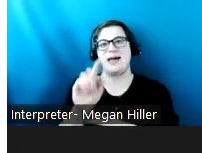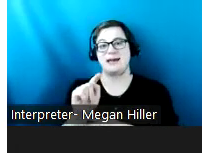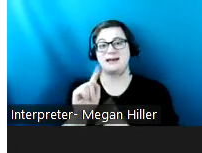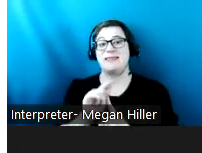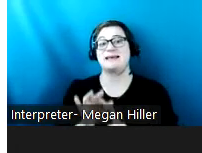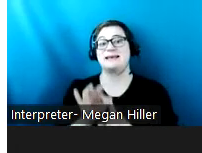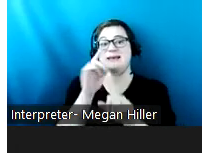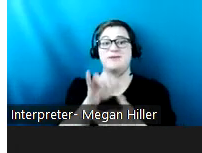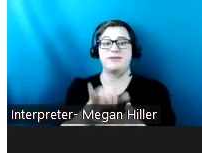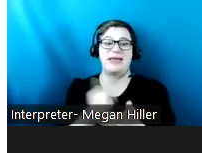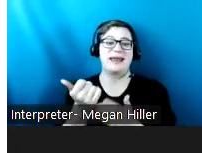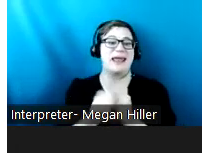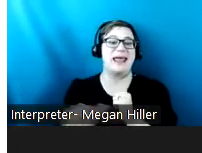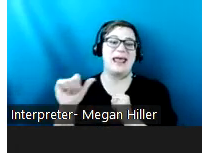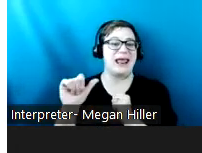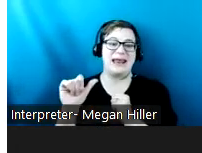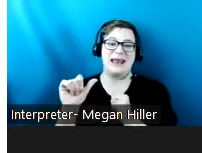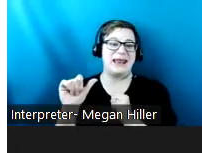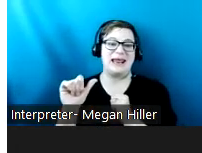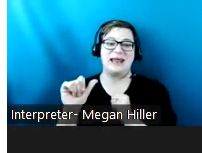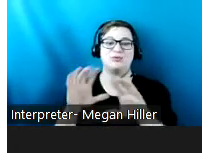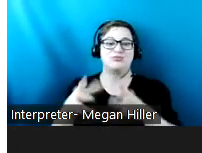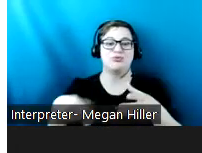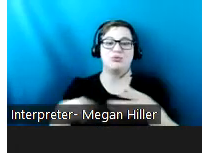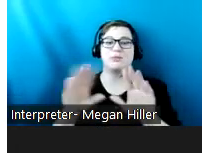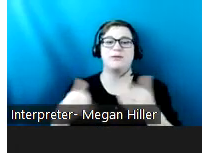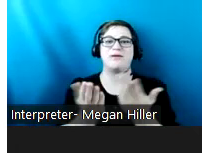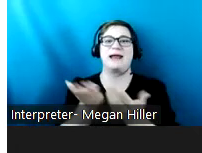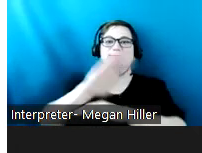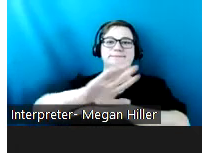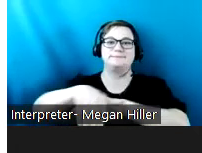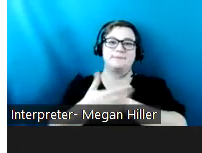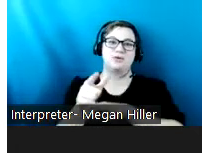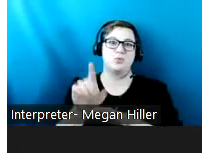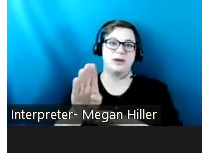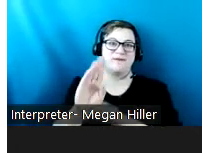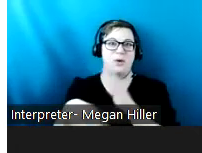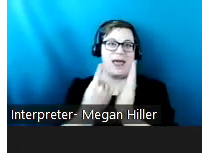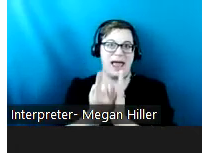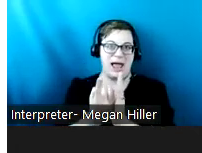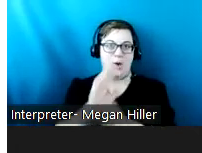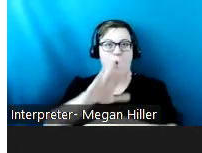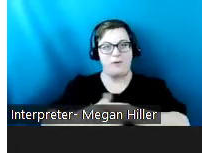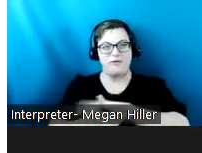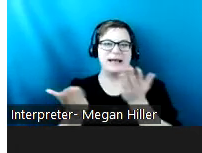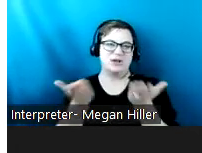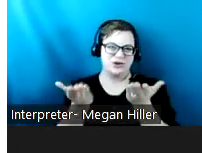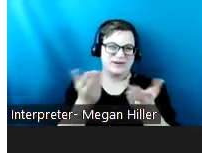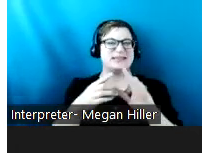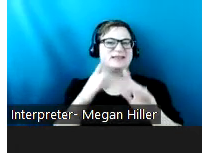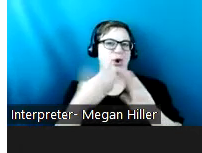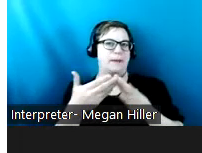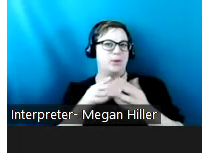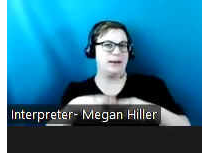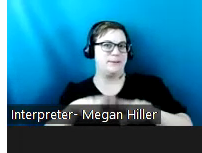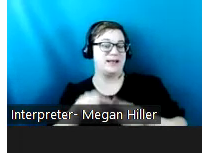is any size providing 24-hour, so overnight services, overnight community-based services. So an important